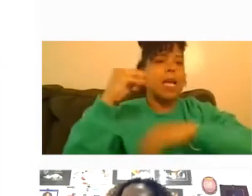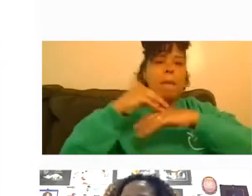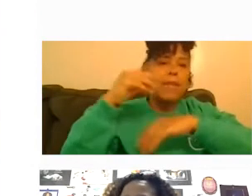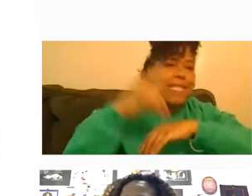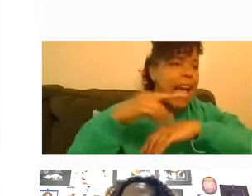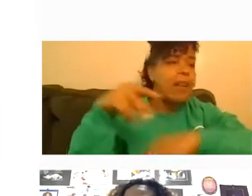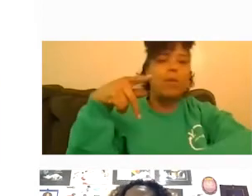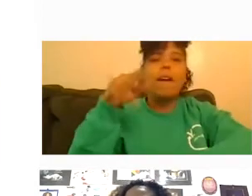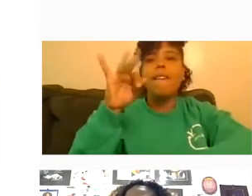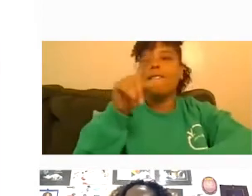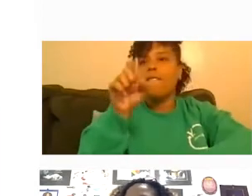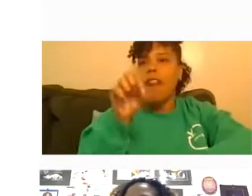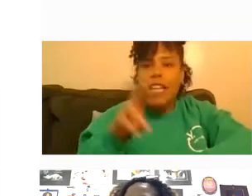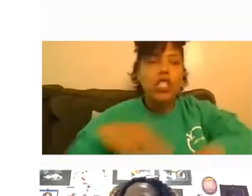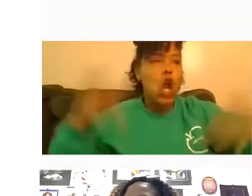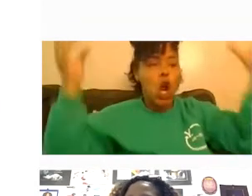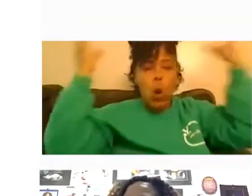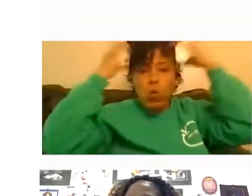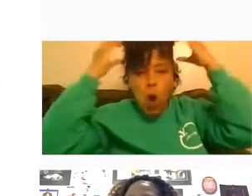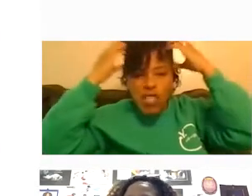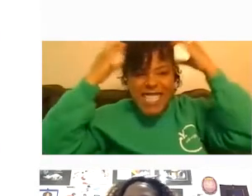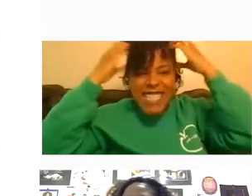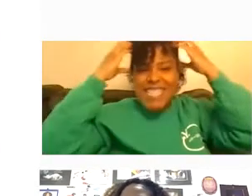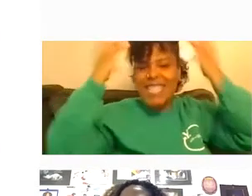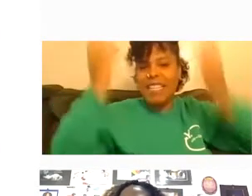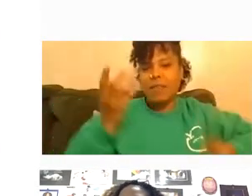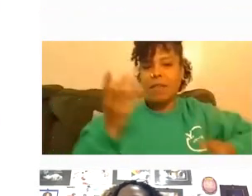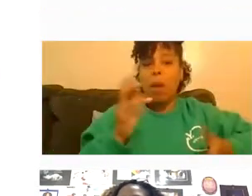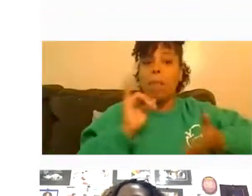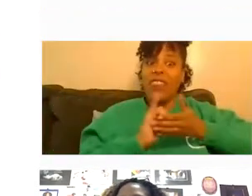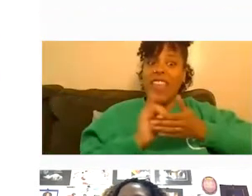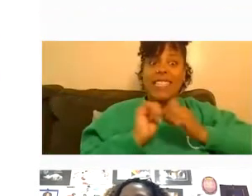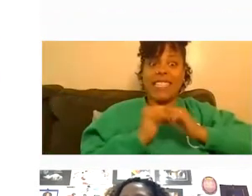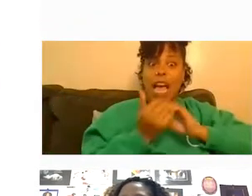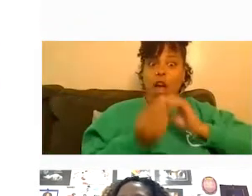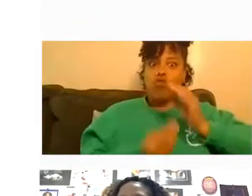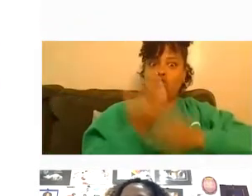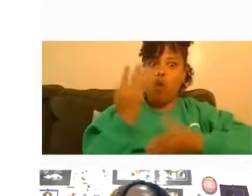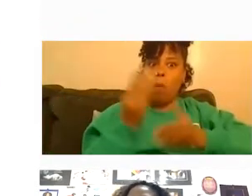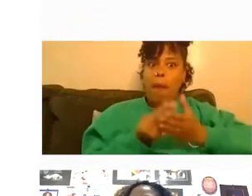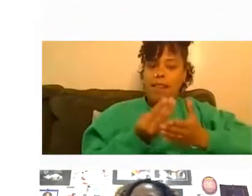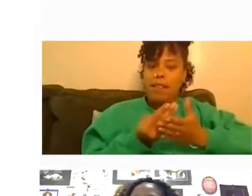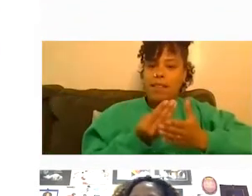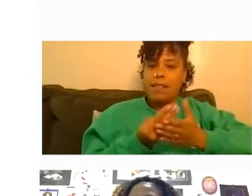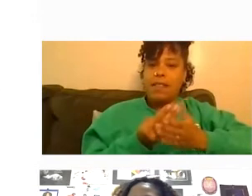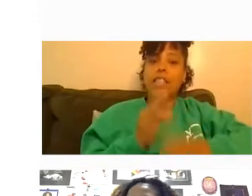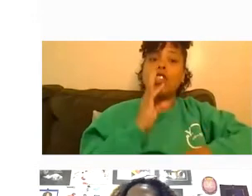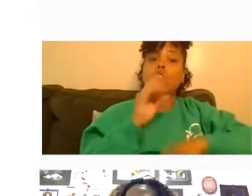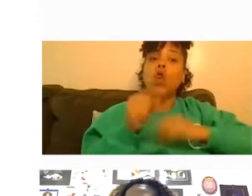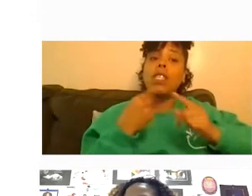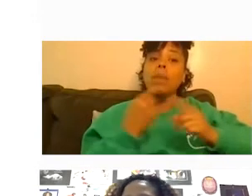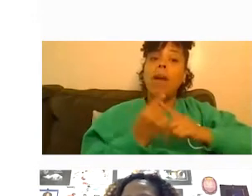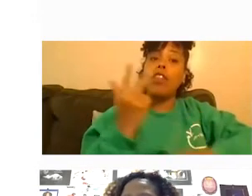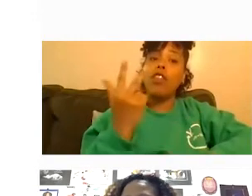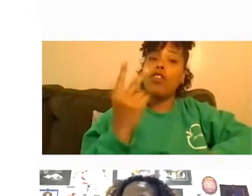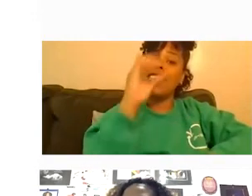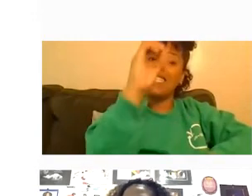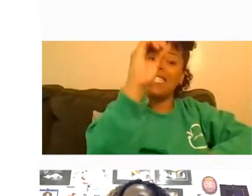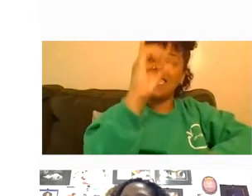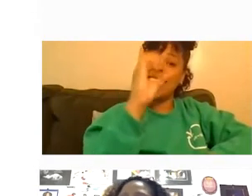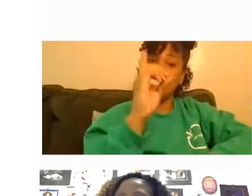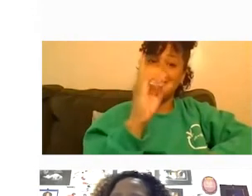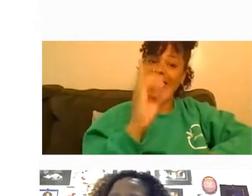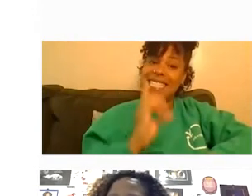and Walt Disney World. But this is how you grow money. And it talks about the 3 Ds of investing, the 3 Ds of